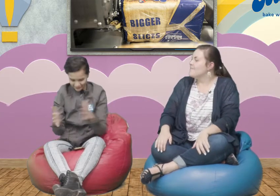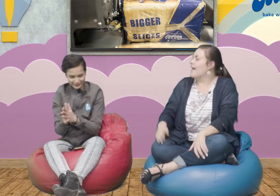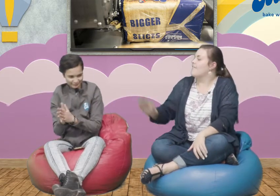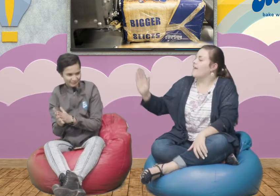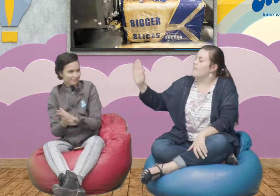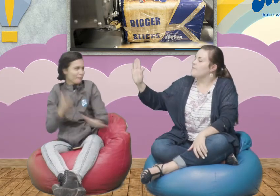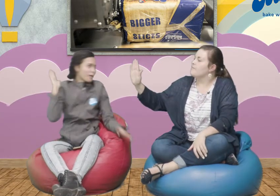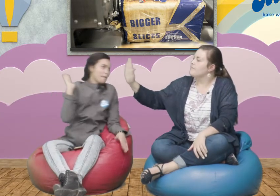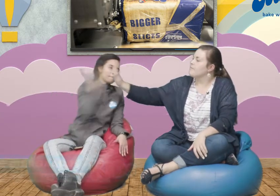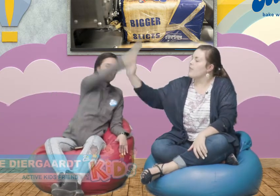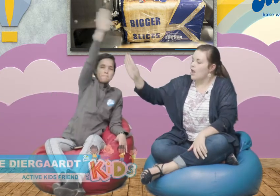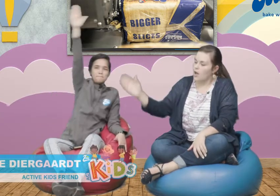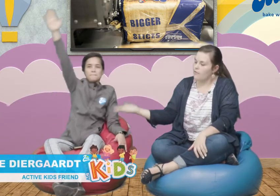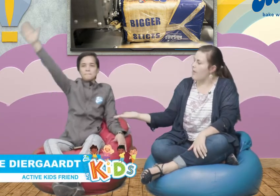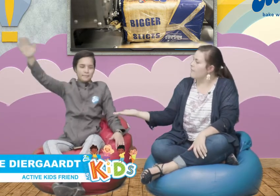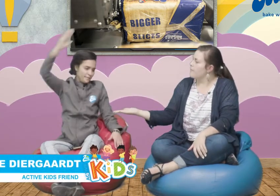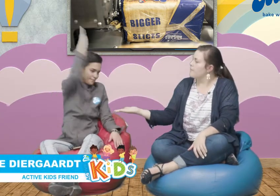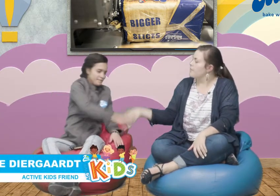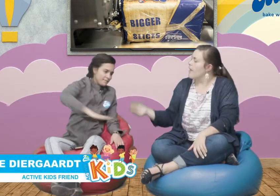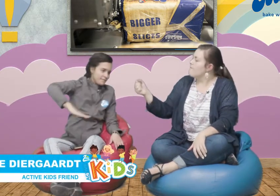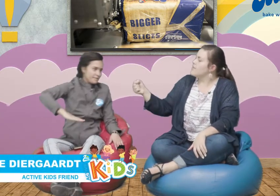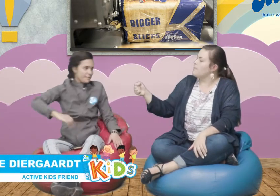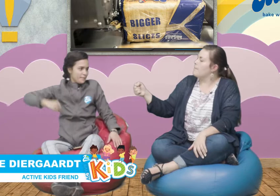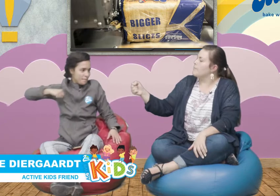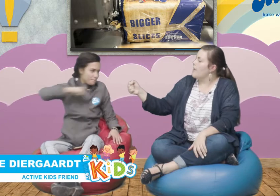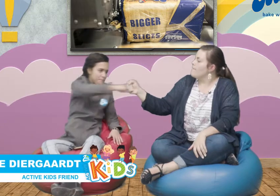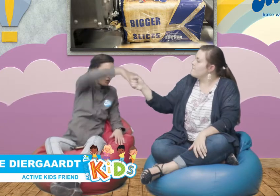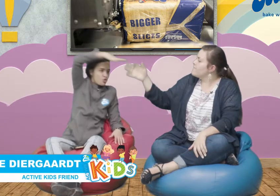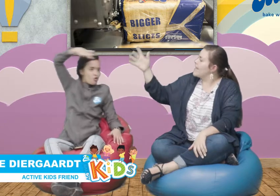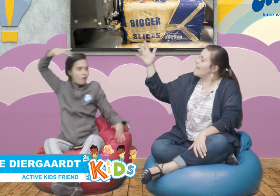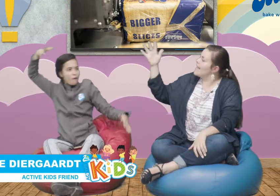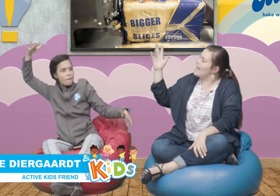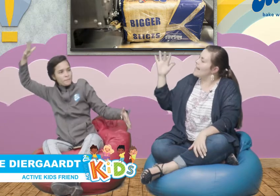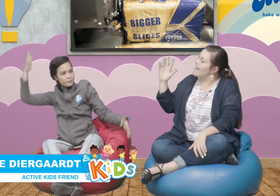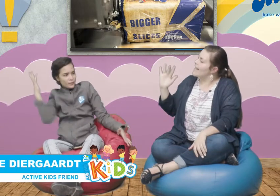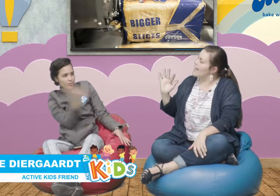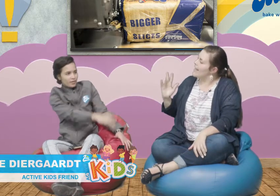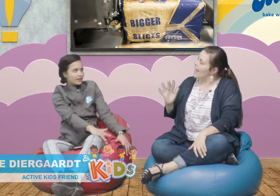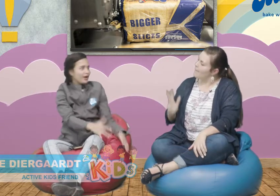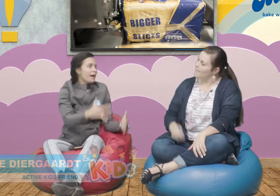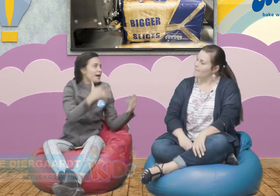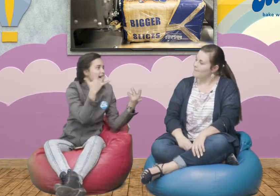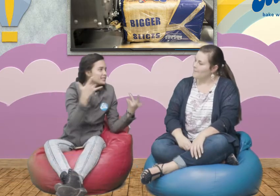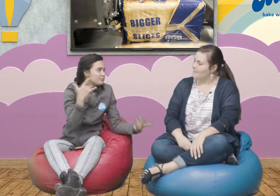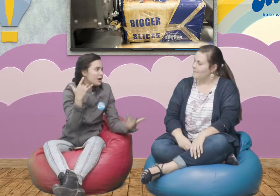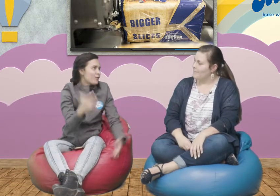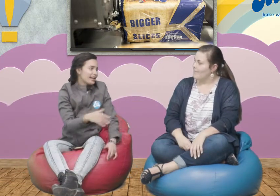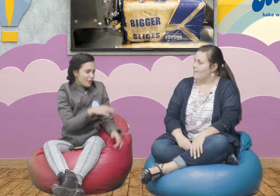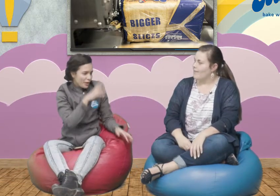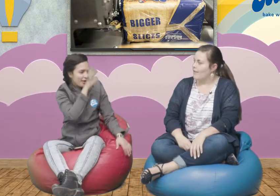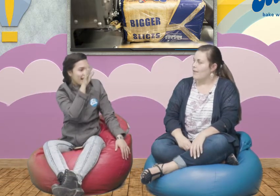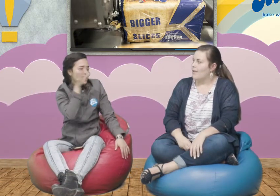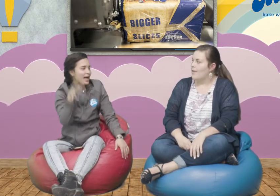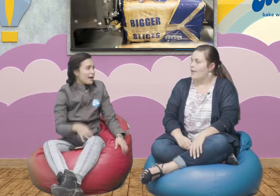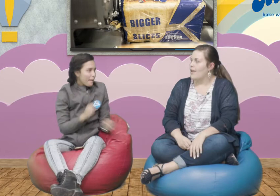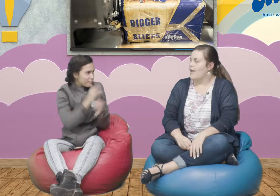myself. High five. Low five. Fist bump. La la la la la la la. I explode. I don't know